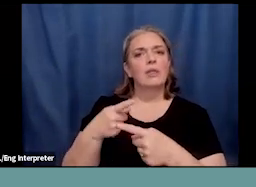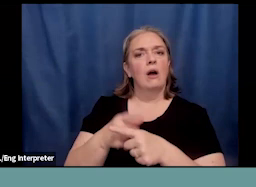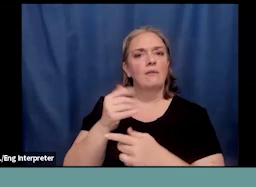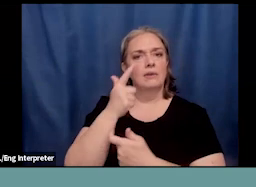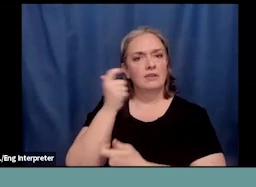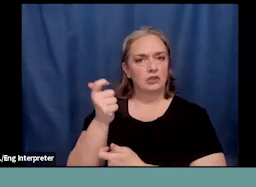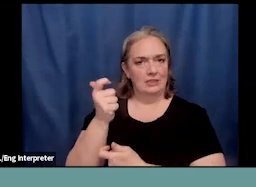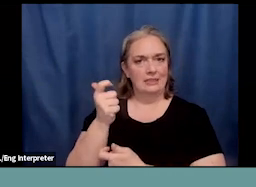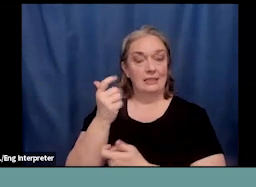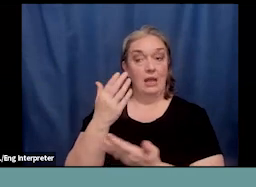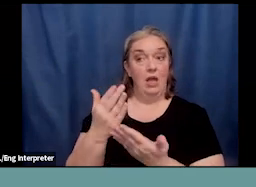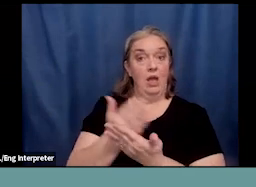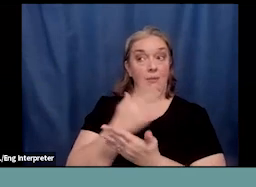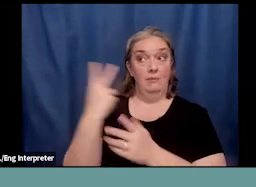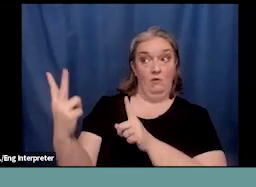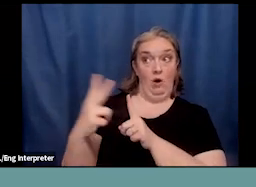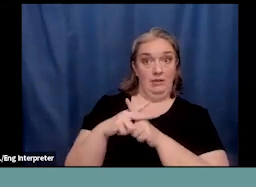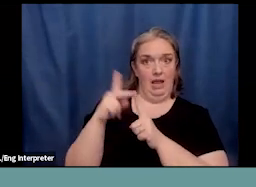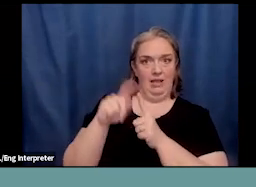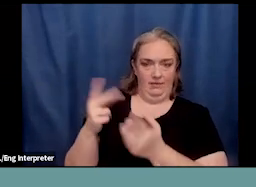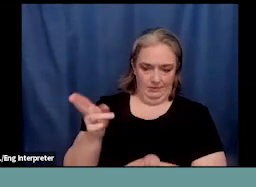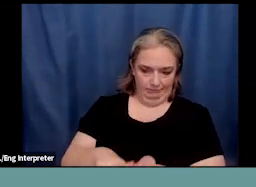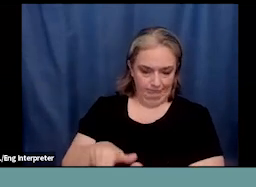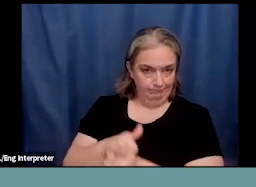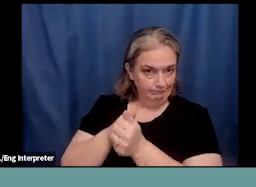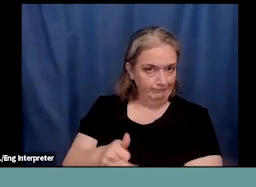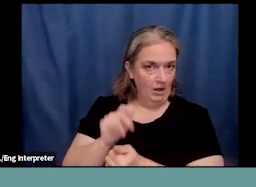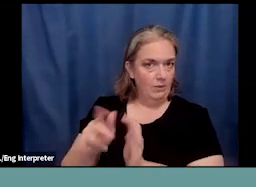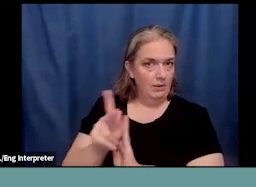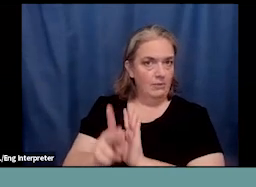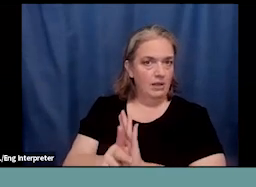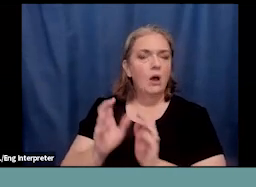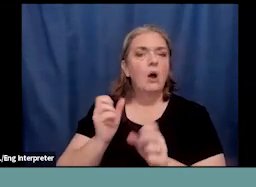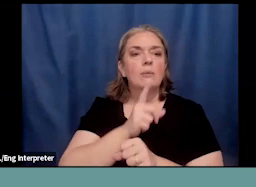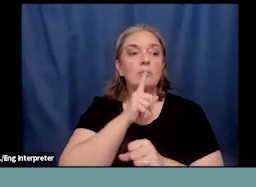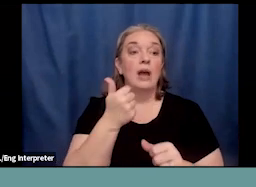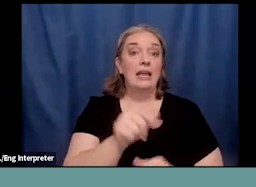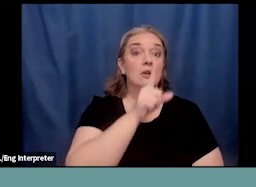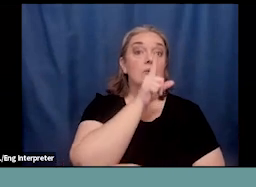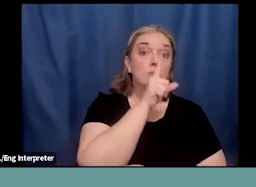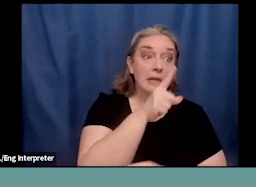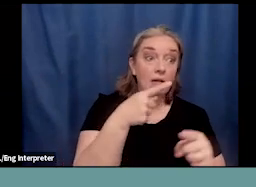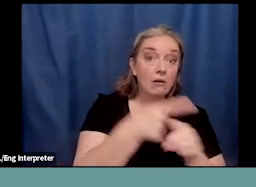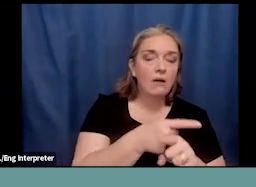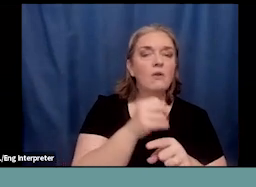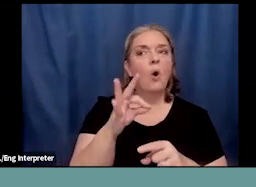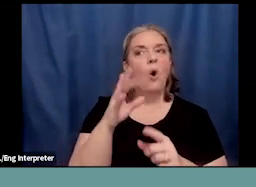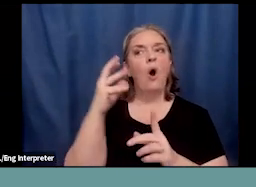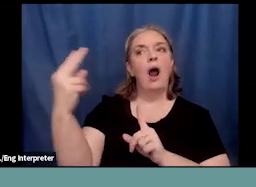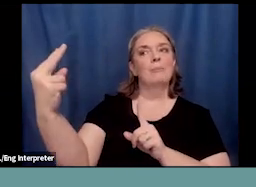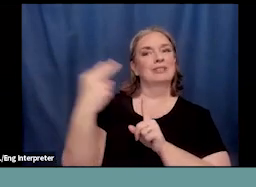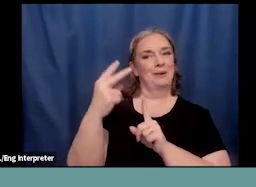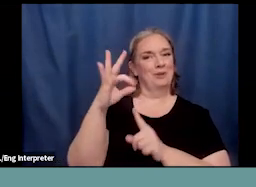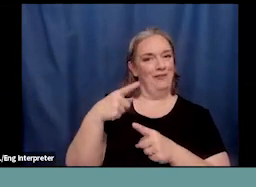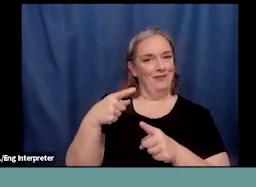they are assigned their applications for review. So we're looking for any real or perceived conflict of interest that may arise related